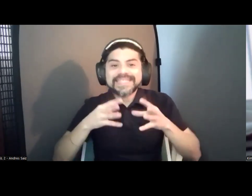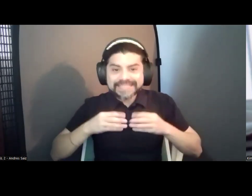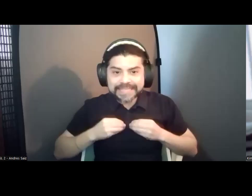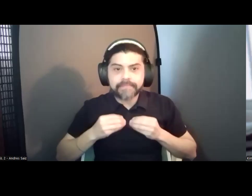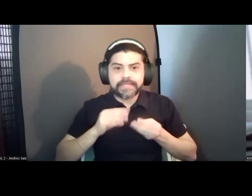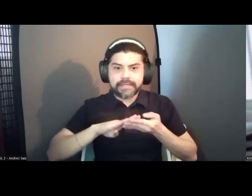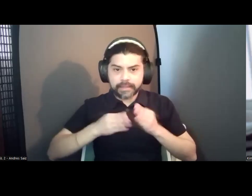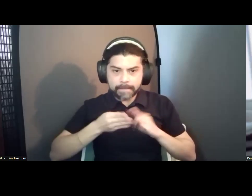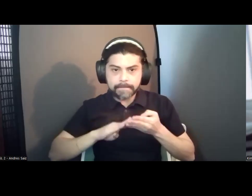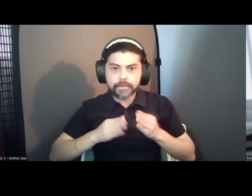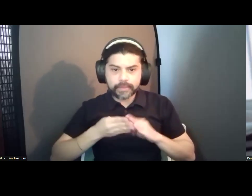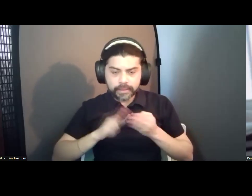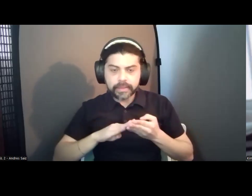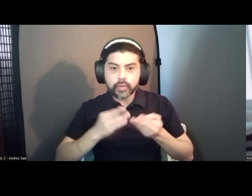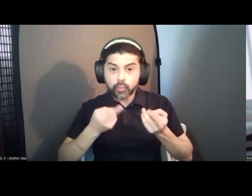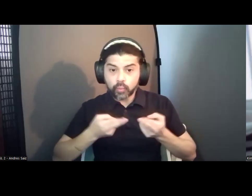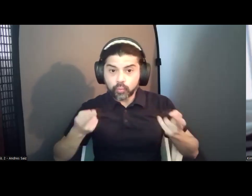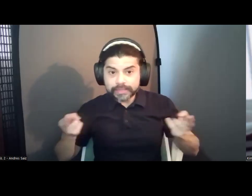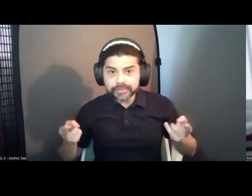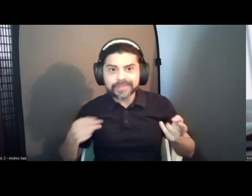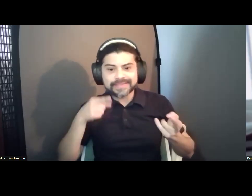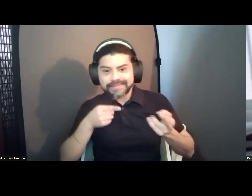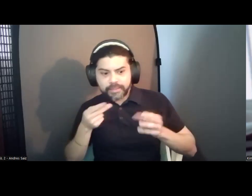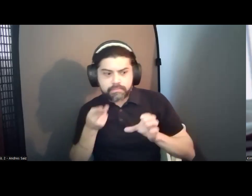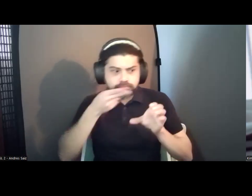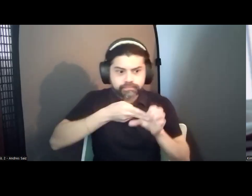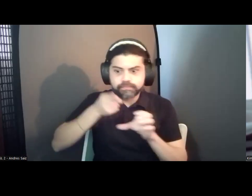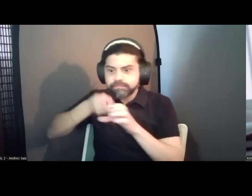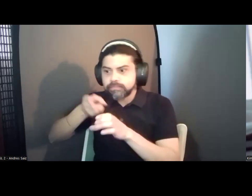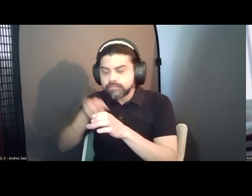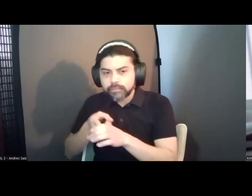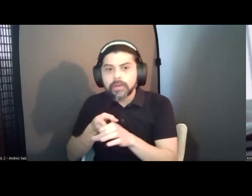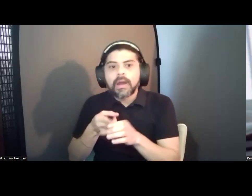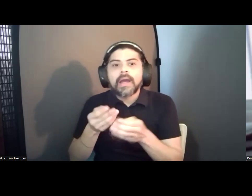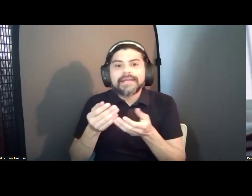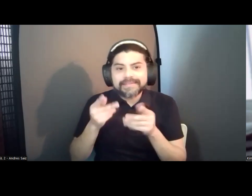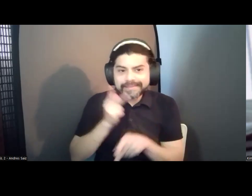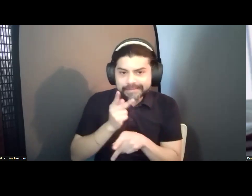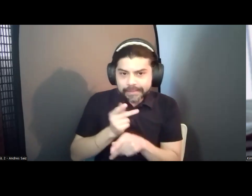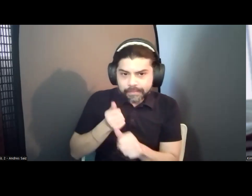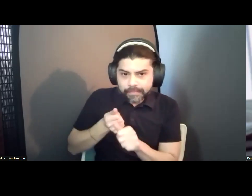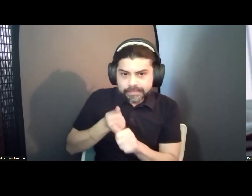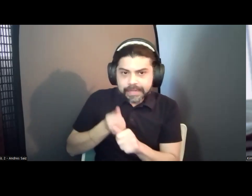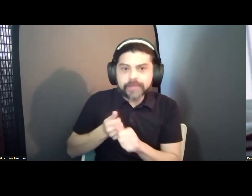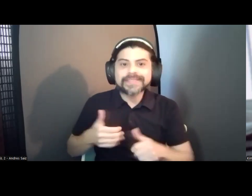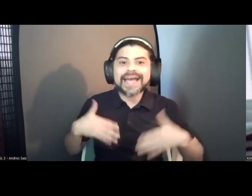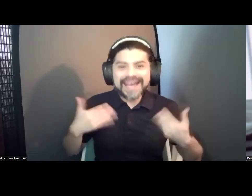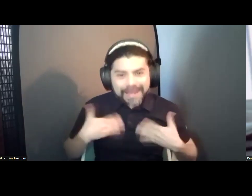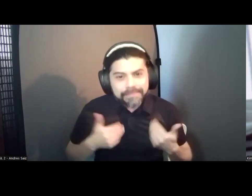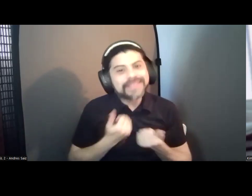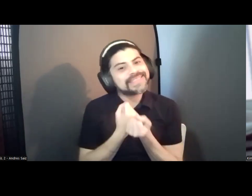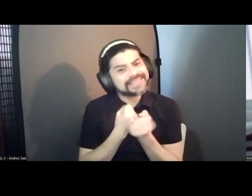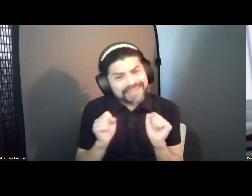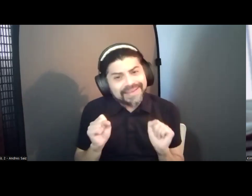doing the things that we are asking them to do and keeping themselves healthy and safe and connecting. So that is always, those are